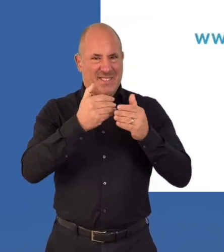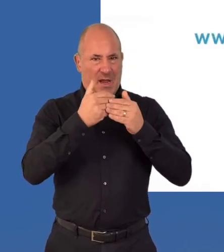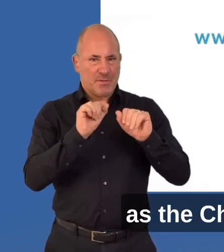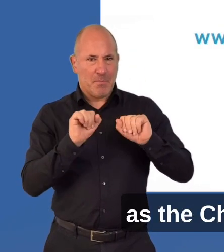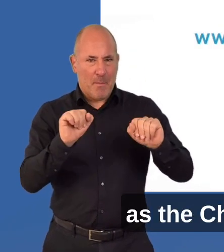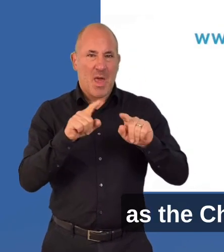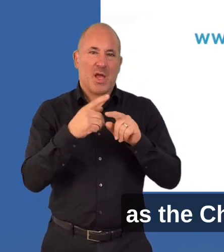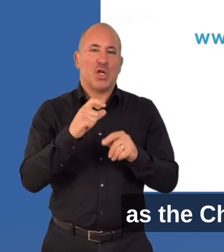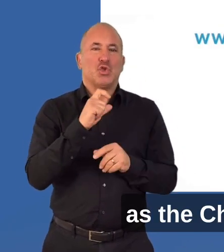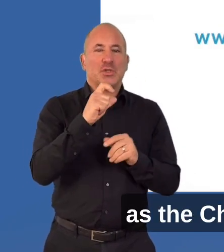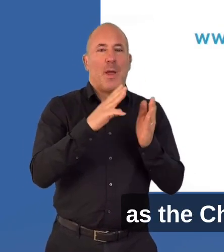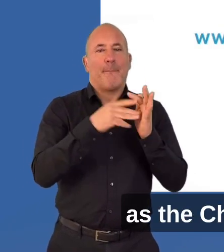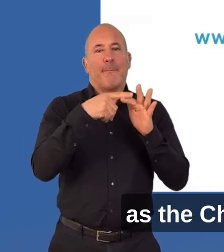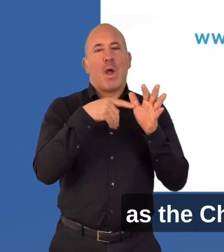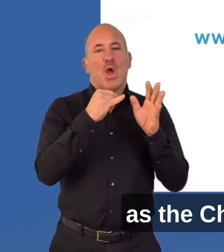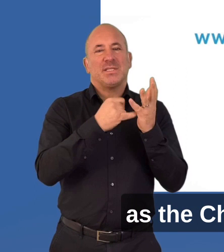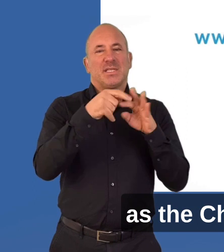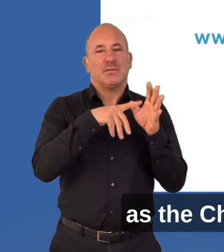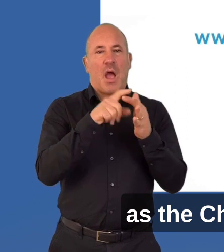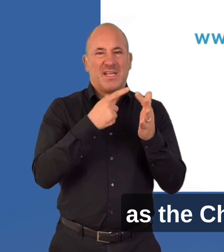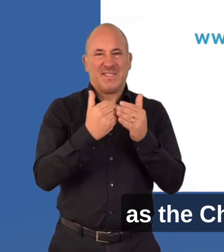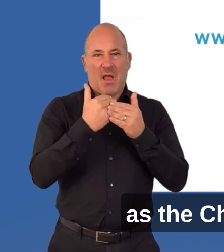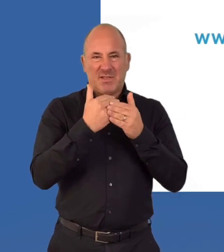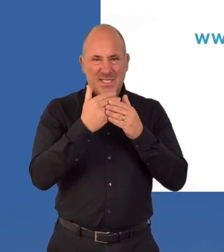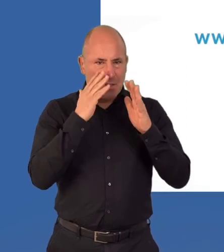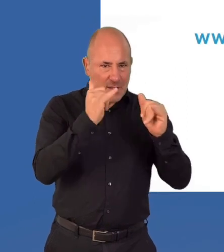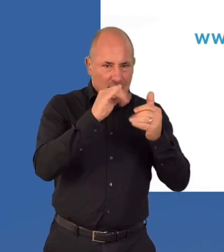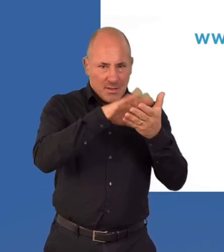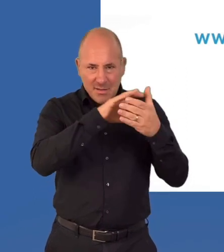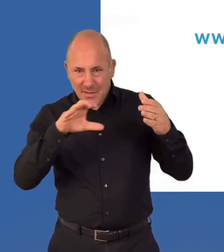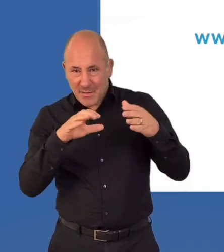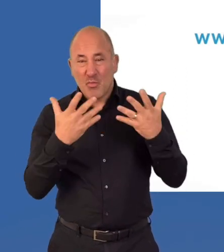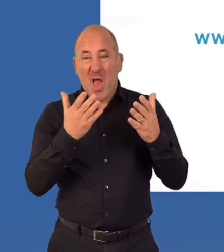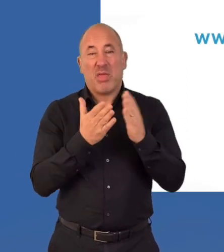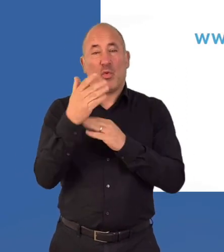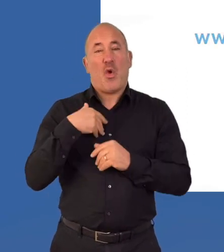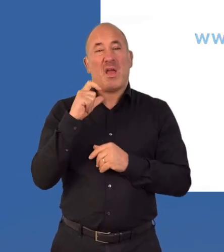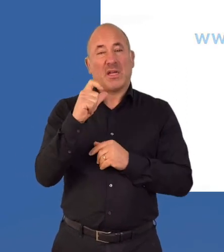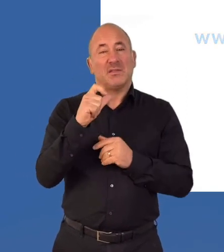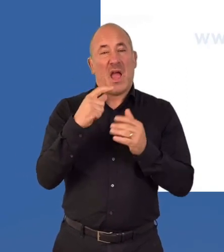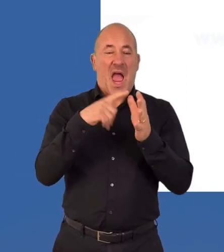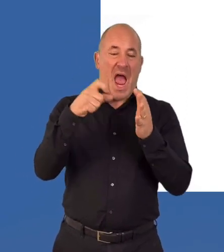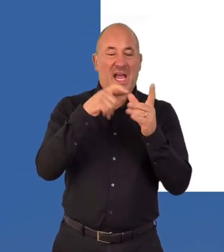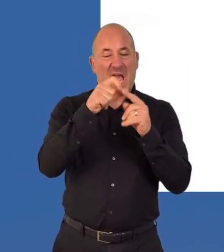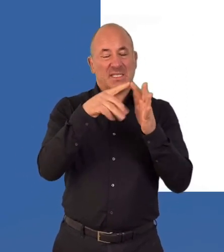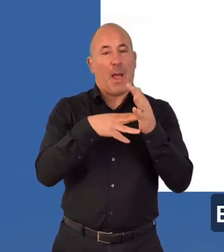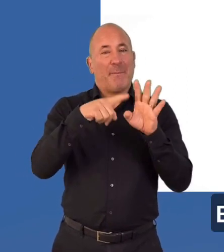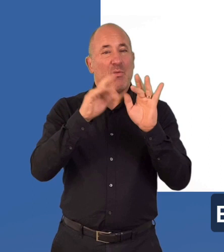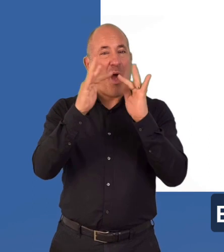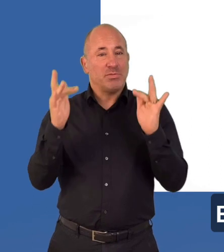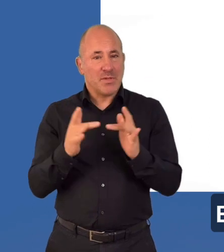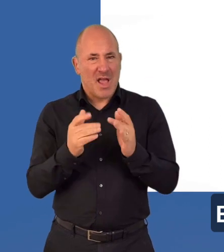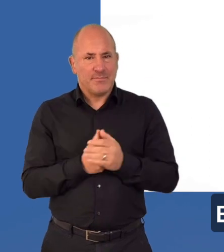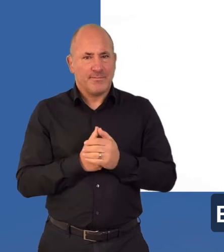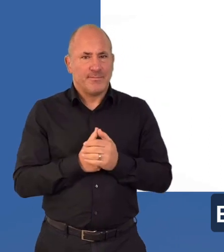netting, such as the Cheshire Merseyside safety netting template, which is available via the Cancer Academy website.